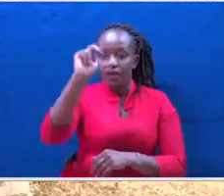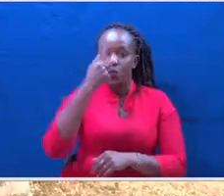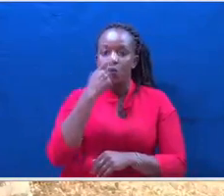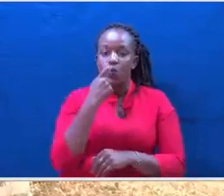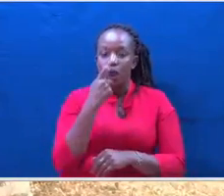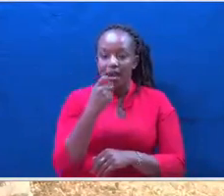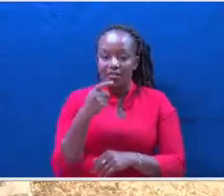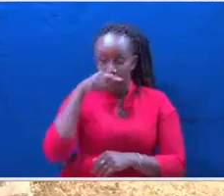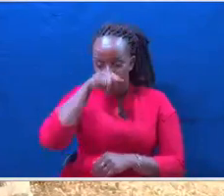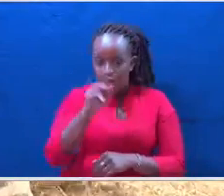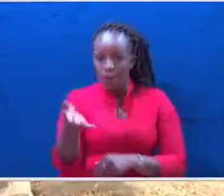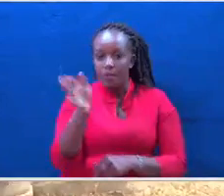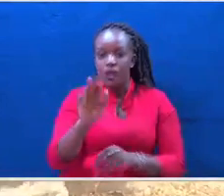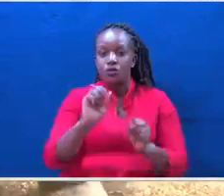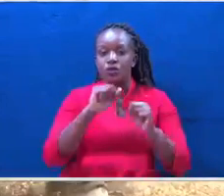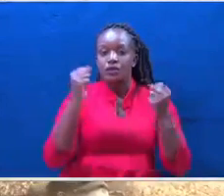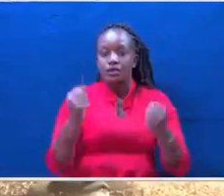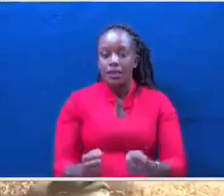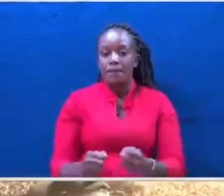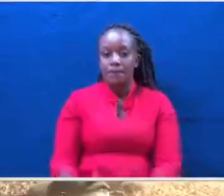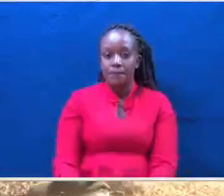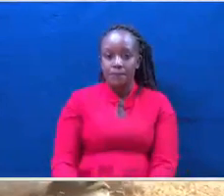the ecosystem. Come on, girl.